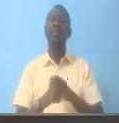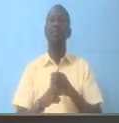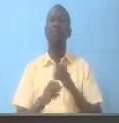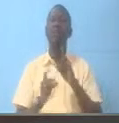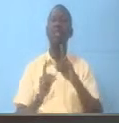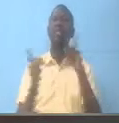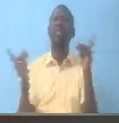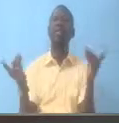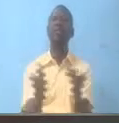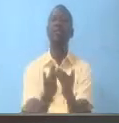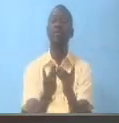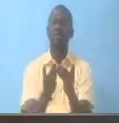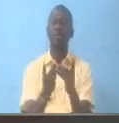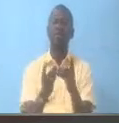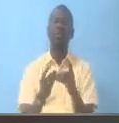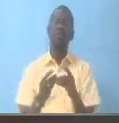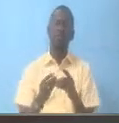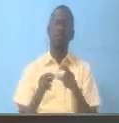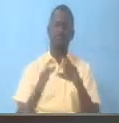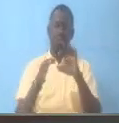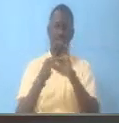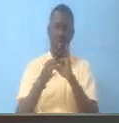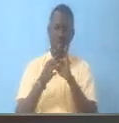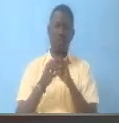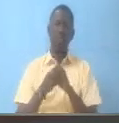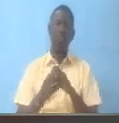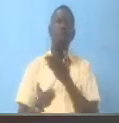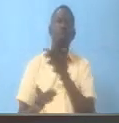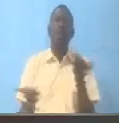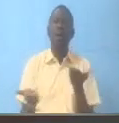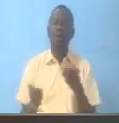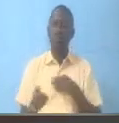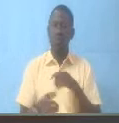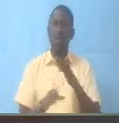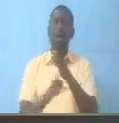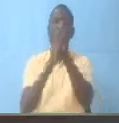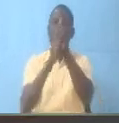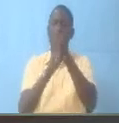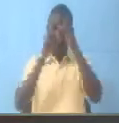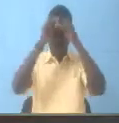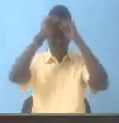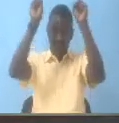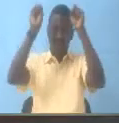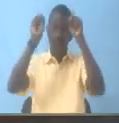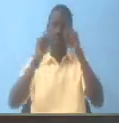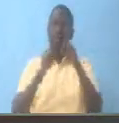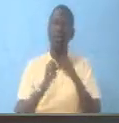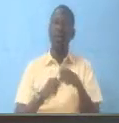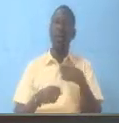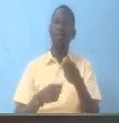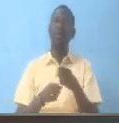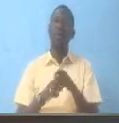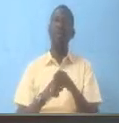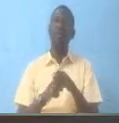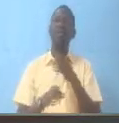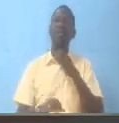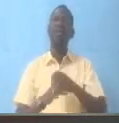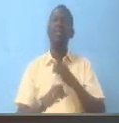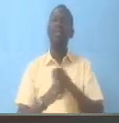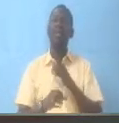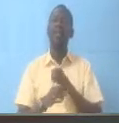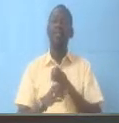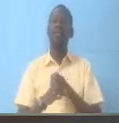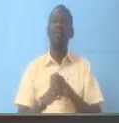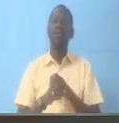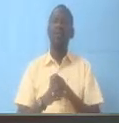ci civil bi attekaay bi. Where you would help government in terms of its civil responsibilities